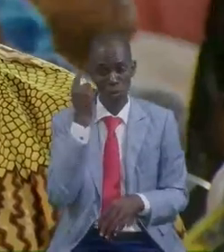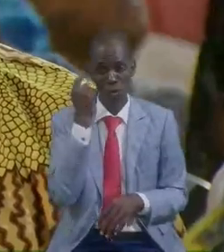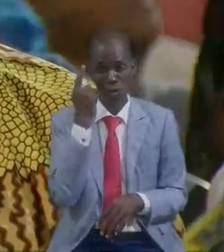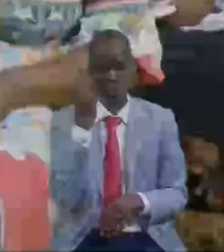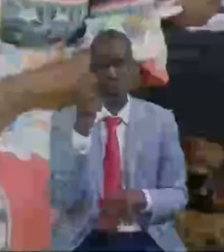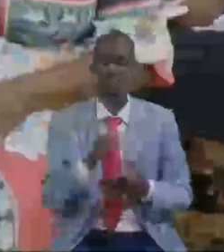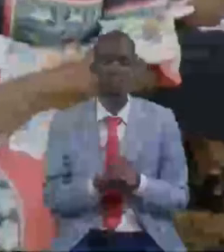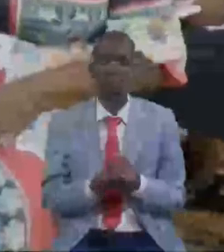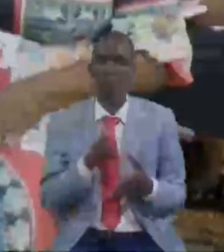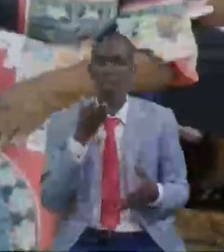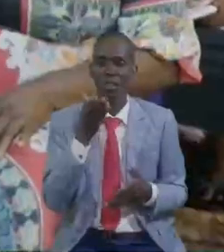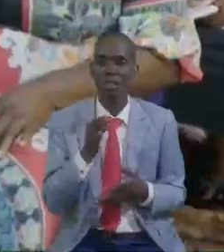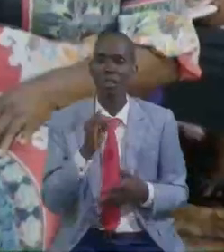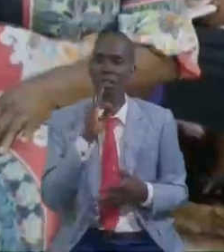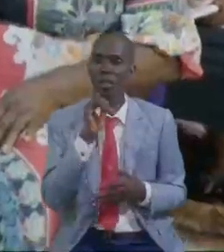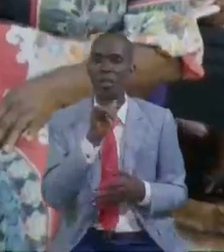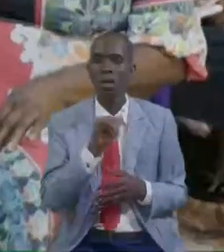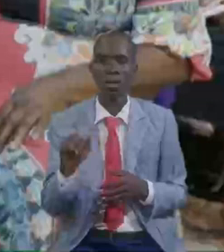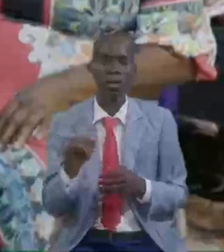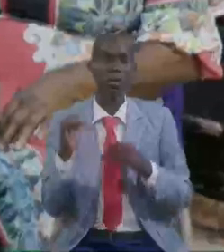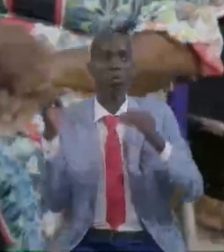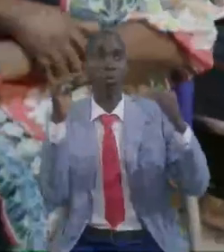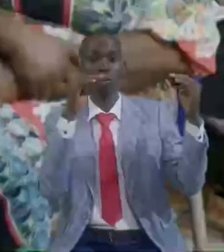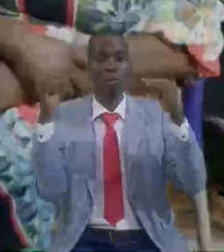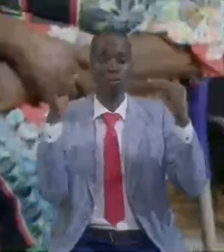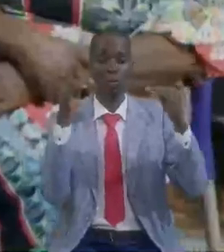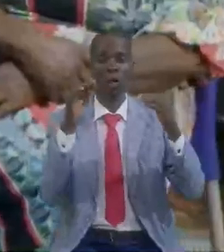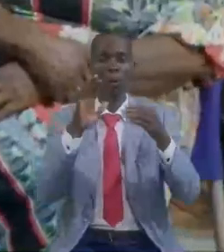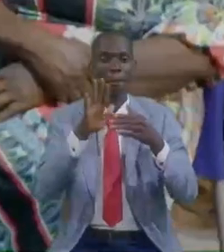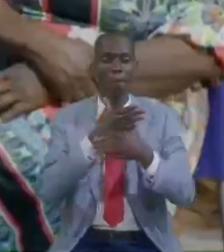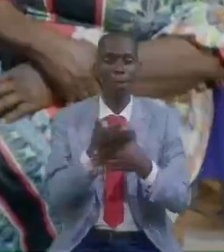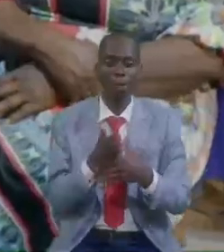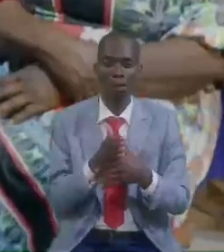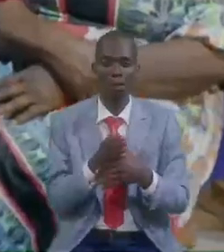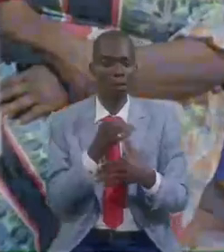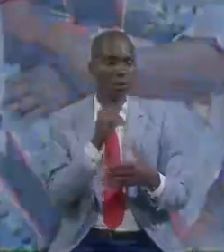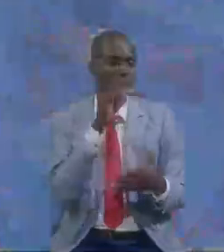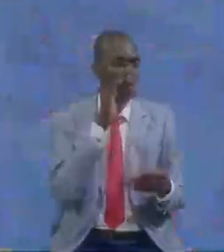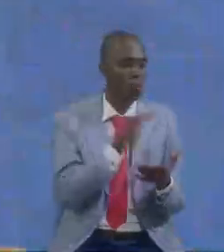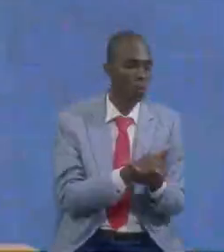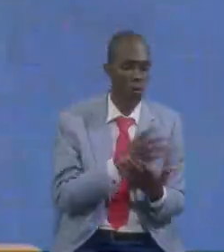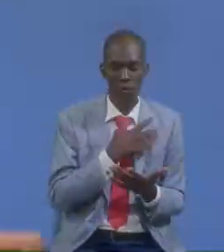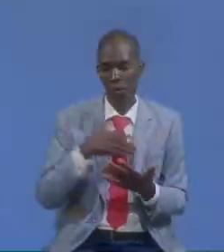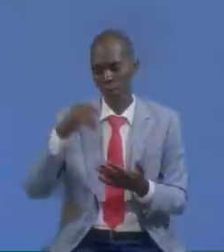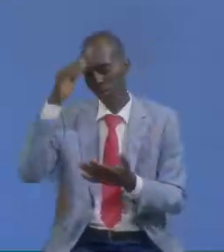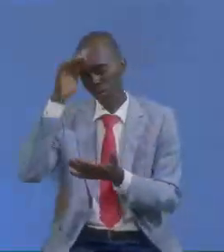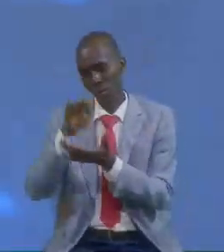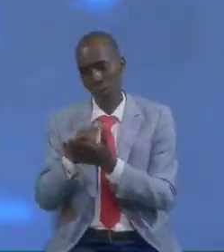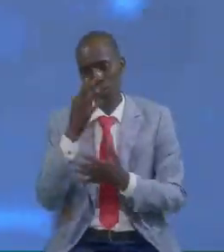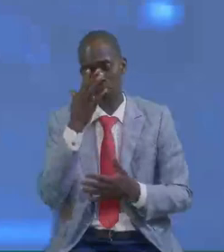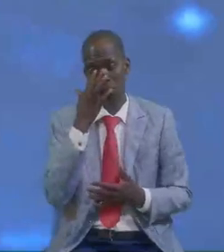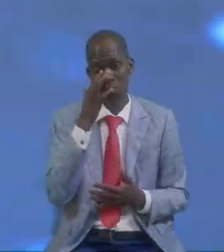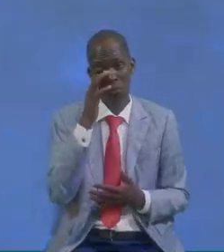There is a conflict between the wife and la the husband. Femme et son mari. And